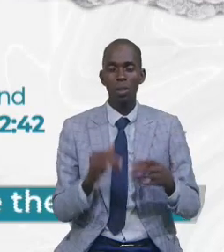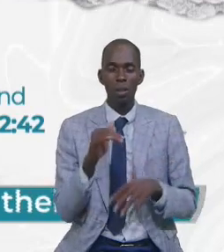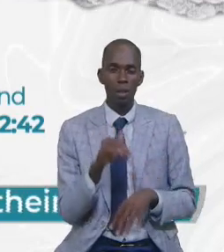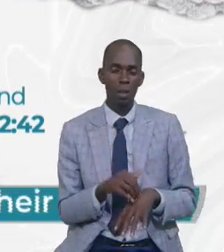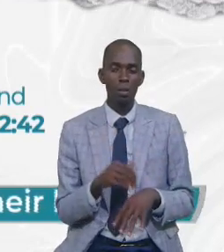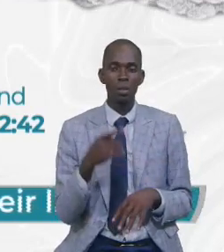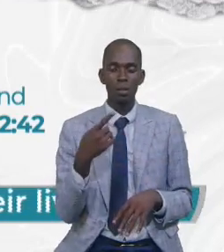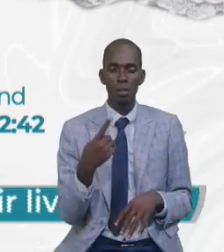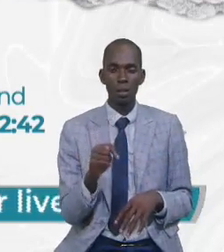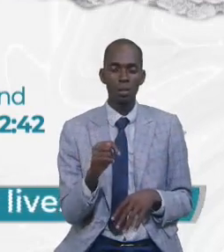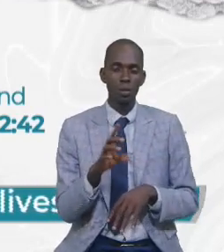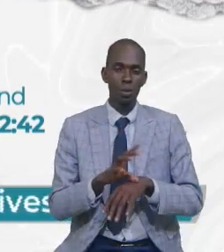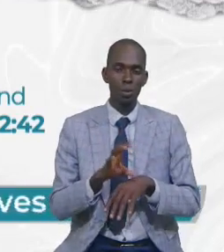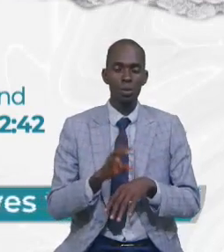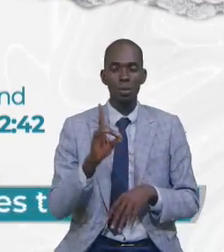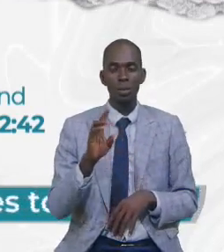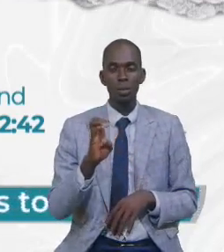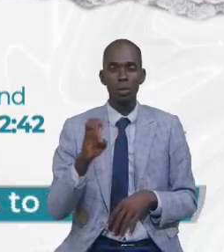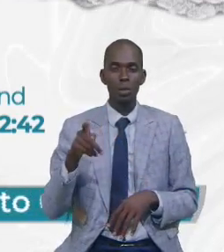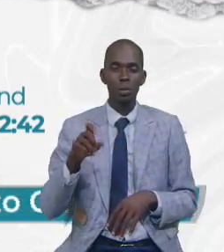Time is 3 p.m.